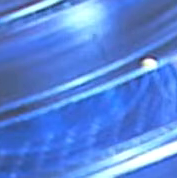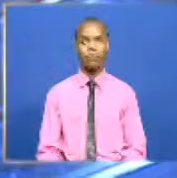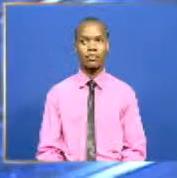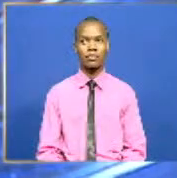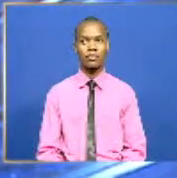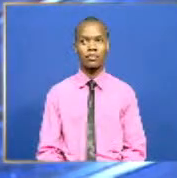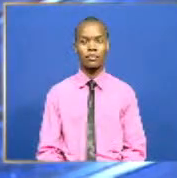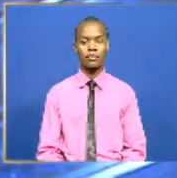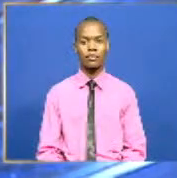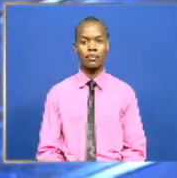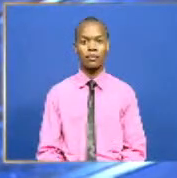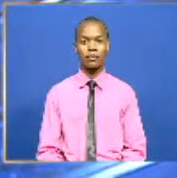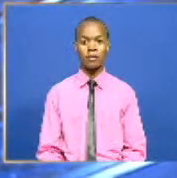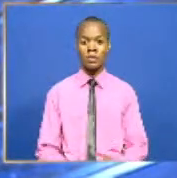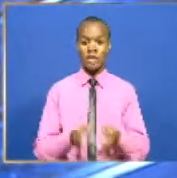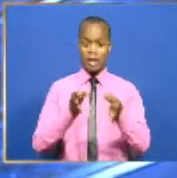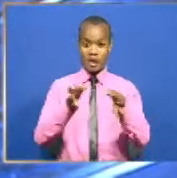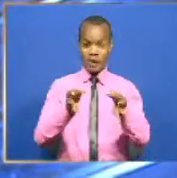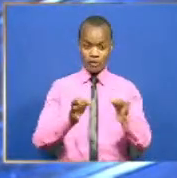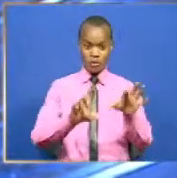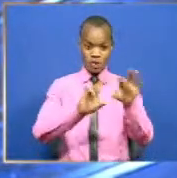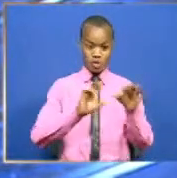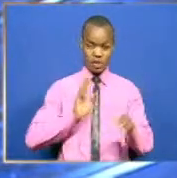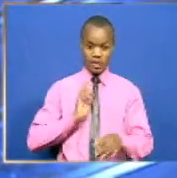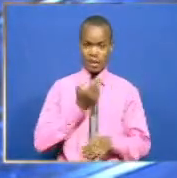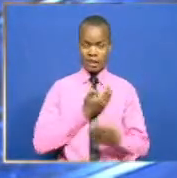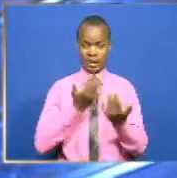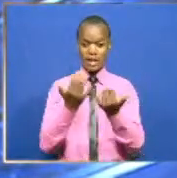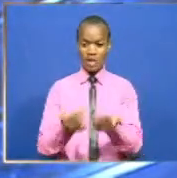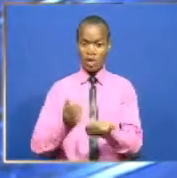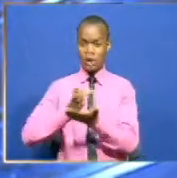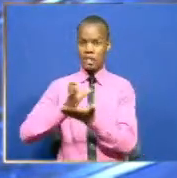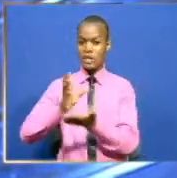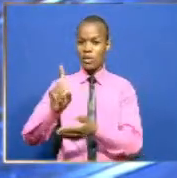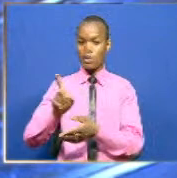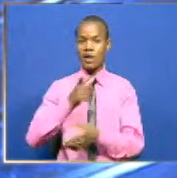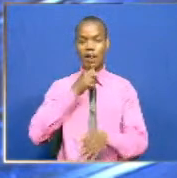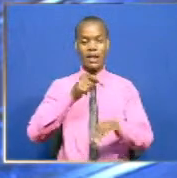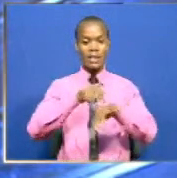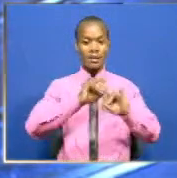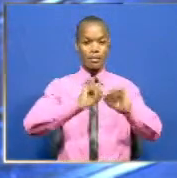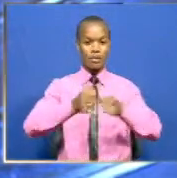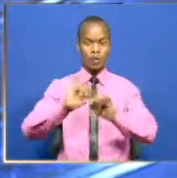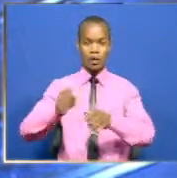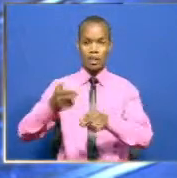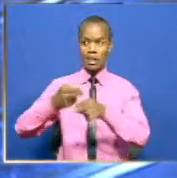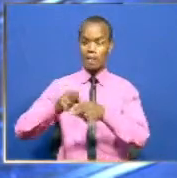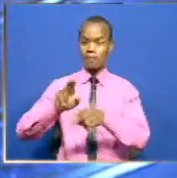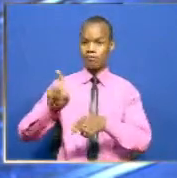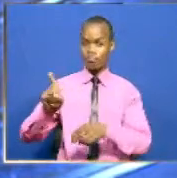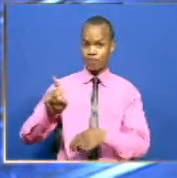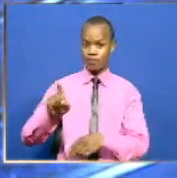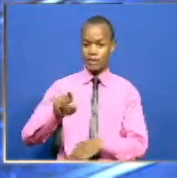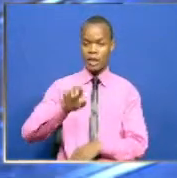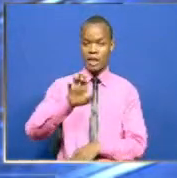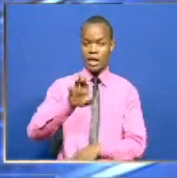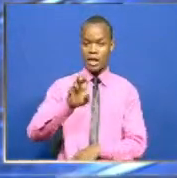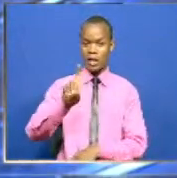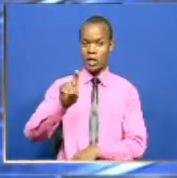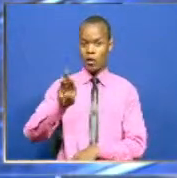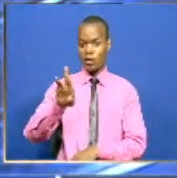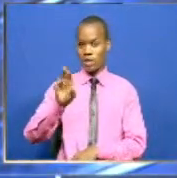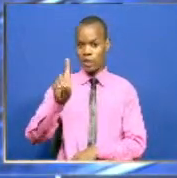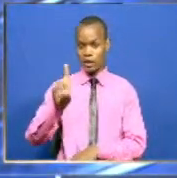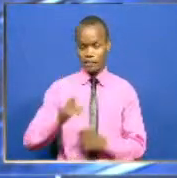It's a 1:15. If you're just joining us, this is Channel 1 Lunchtime News. My name is Edward Kabasa. The Council of Governors